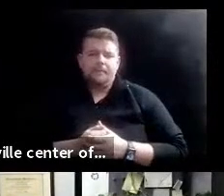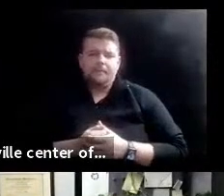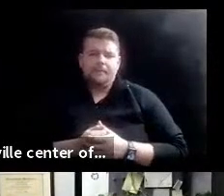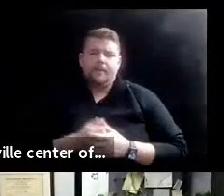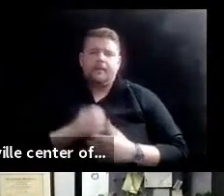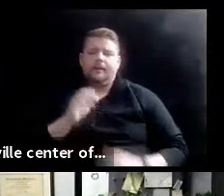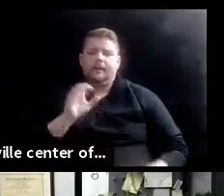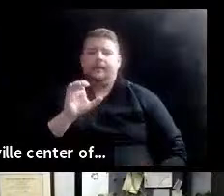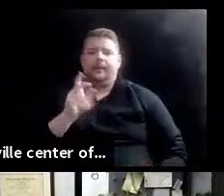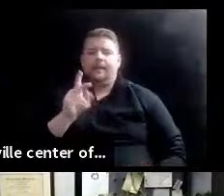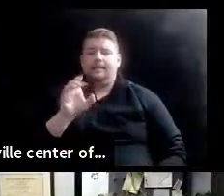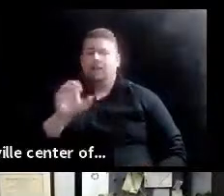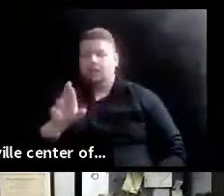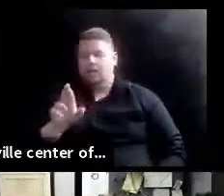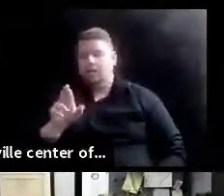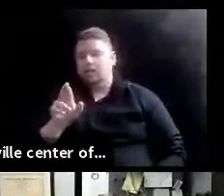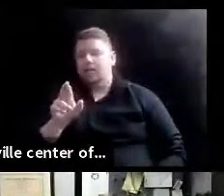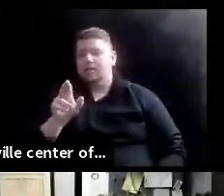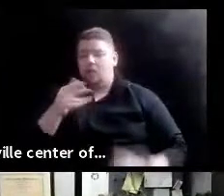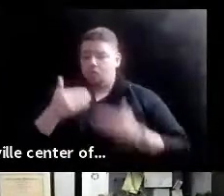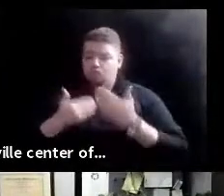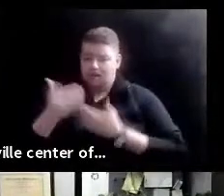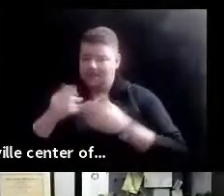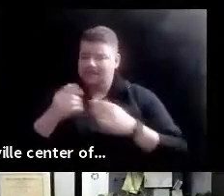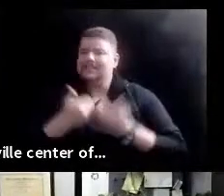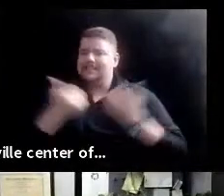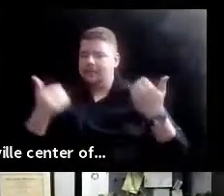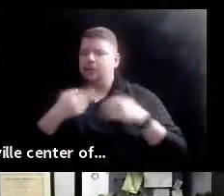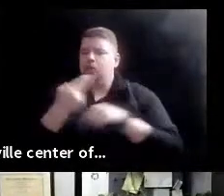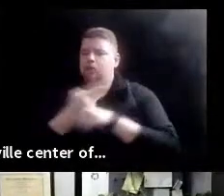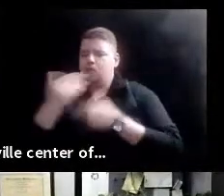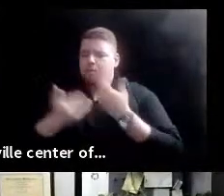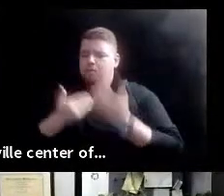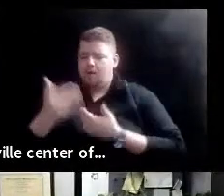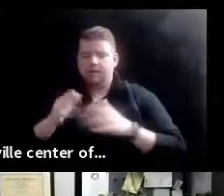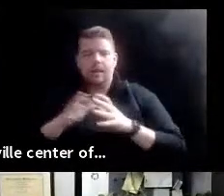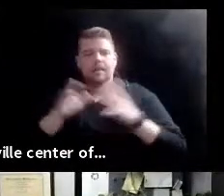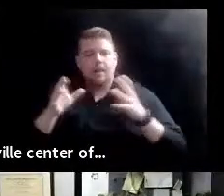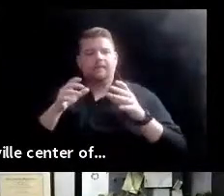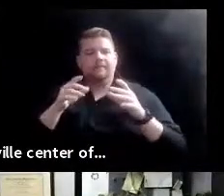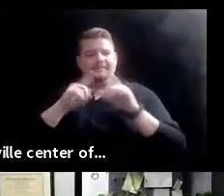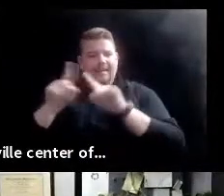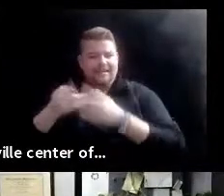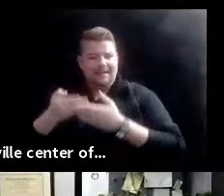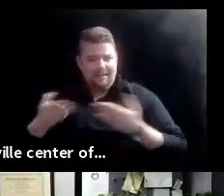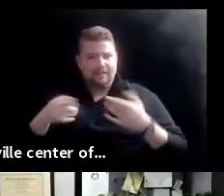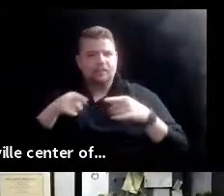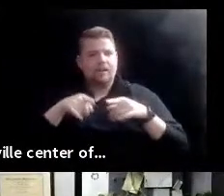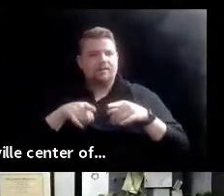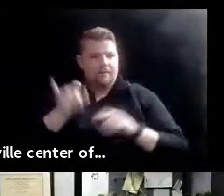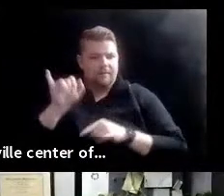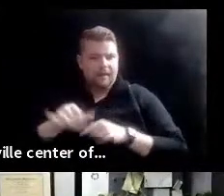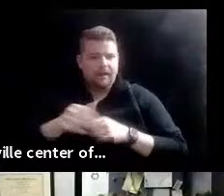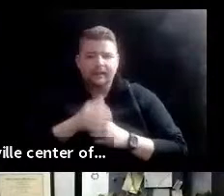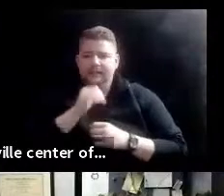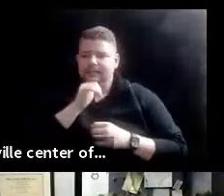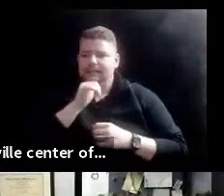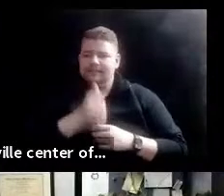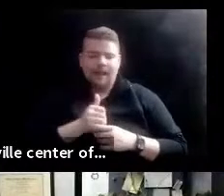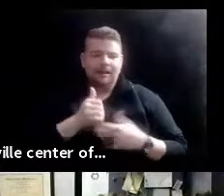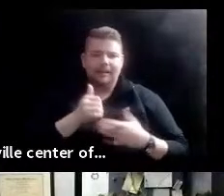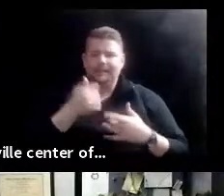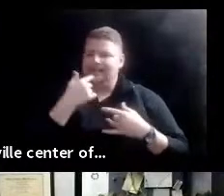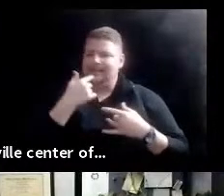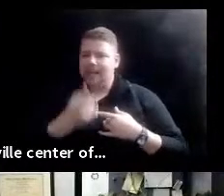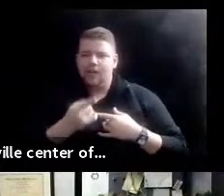PCR is separate from that. It's just a process that's used to make a whole lot of something out of something. That's what it is. But it's not. It doesn't tell